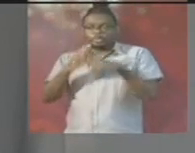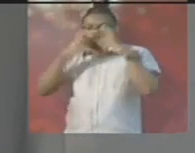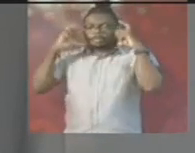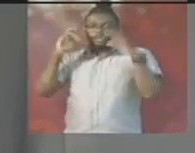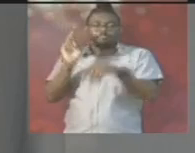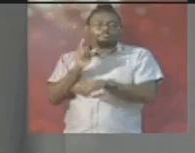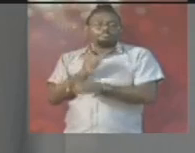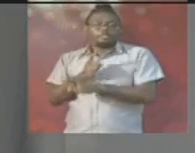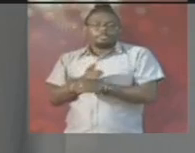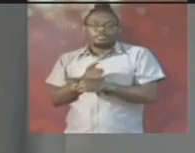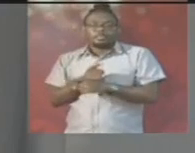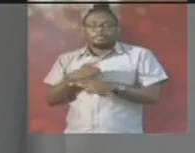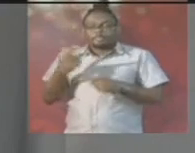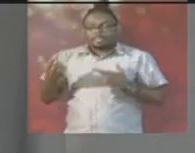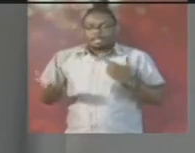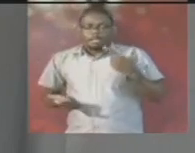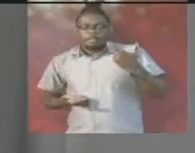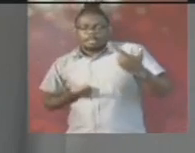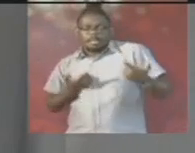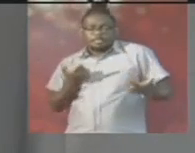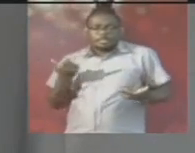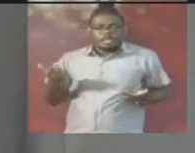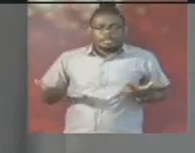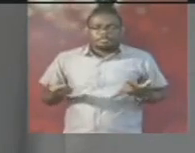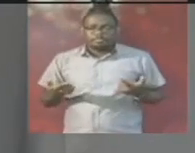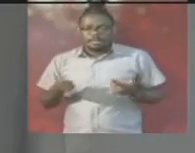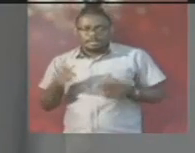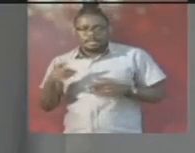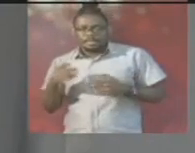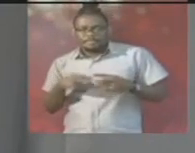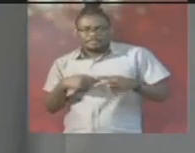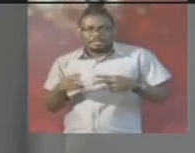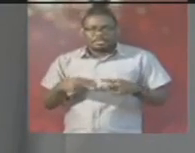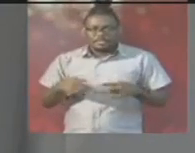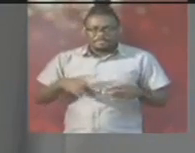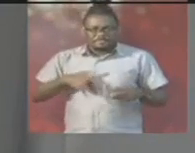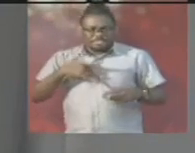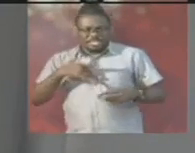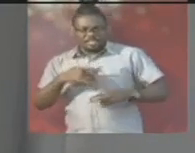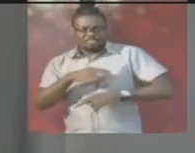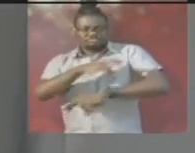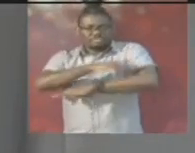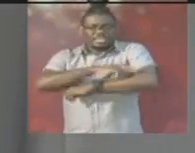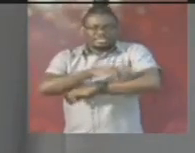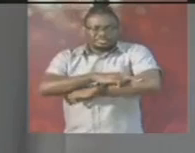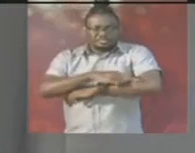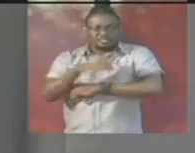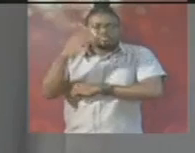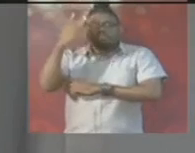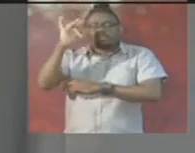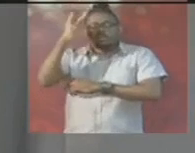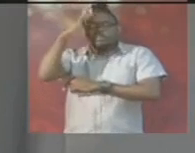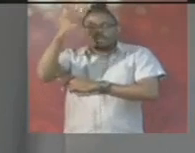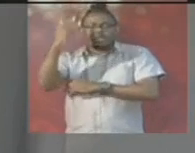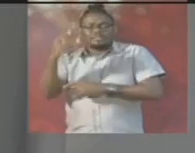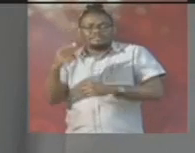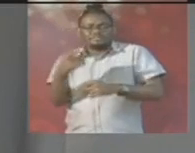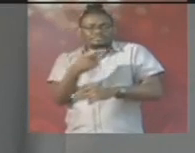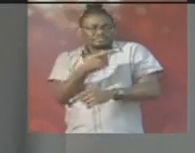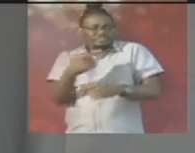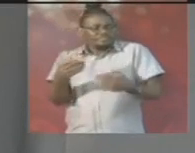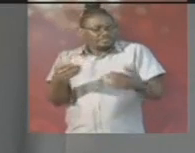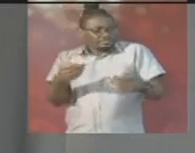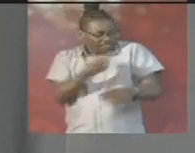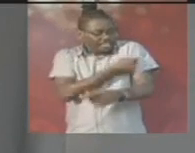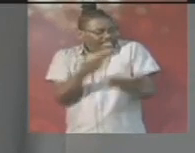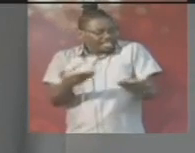congregating, and also a relaxation because the vaccine is here. We're happy that it's here. And